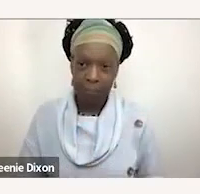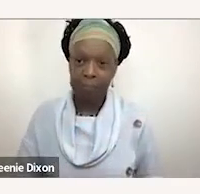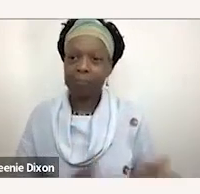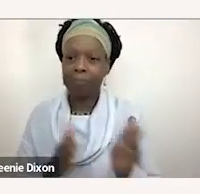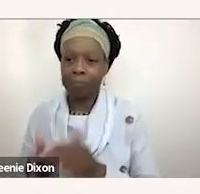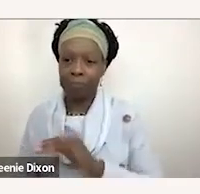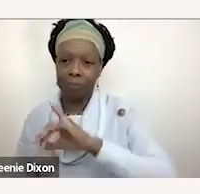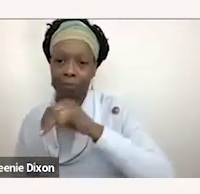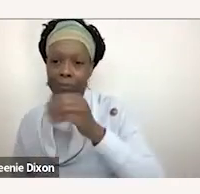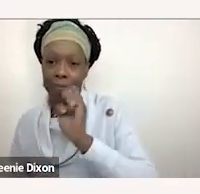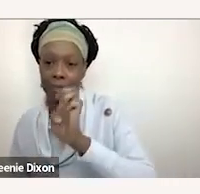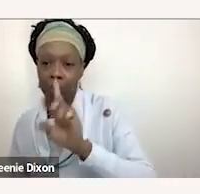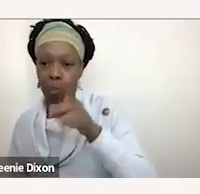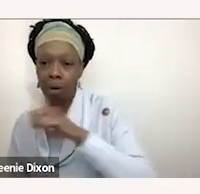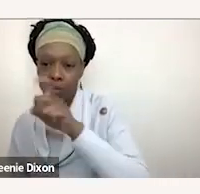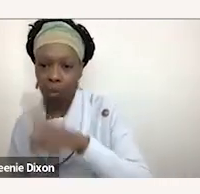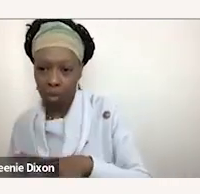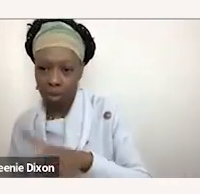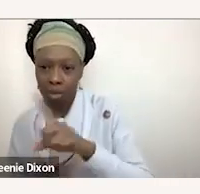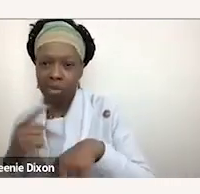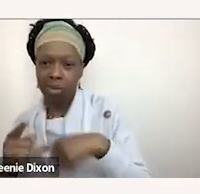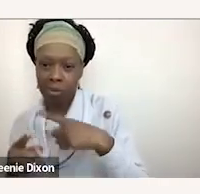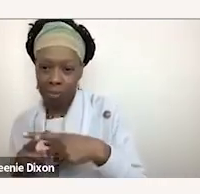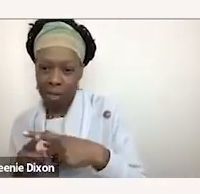So one of the questions in here is about,